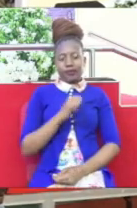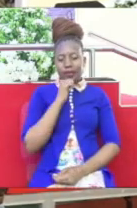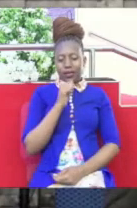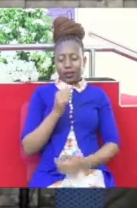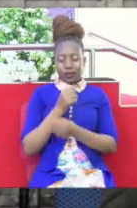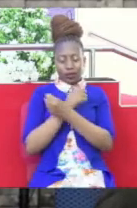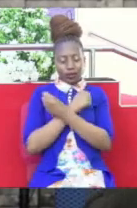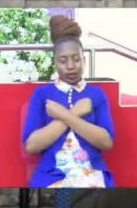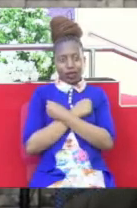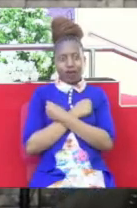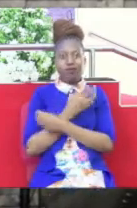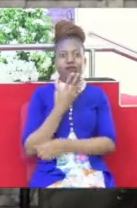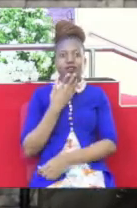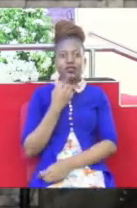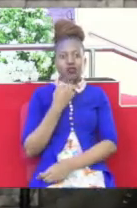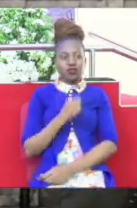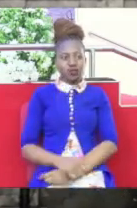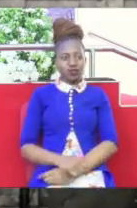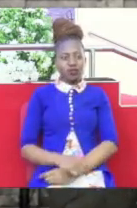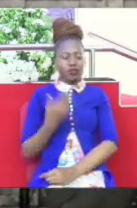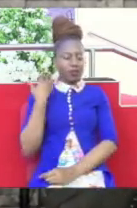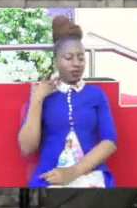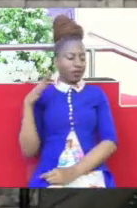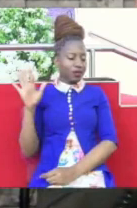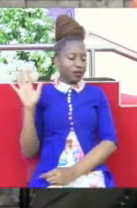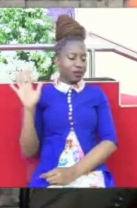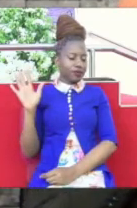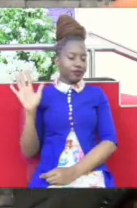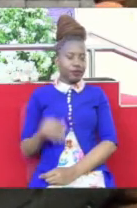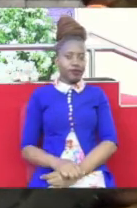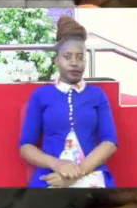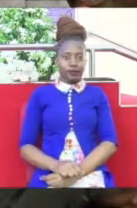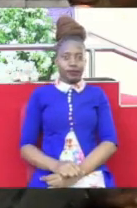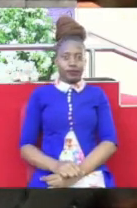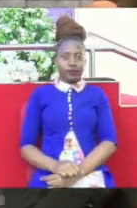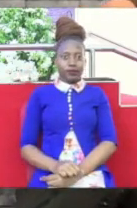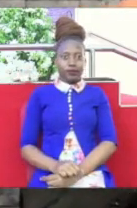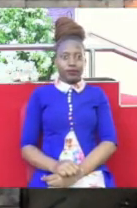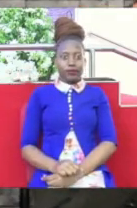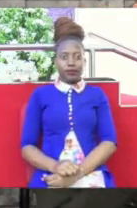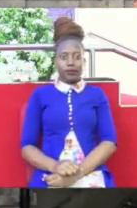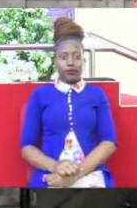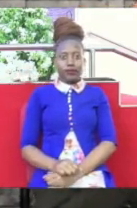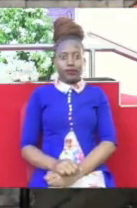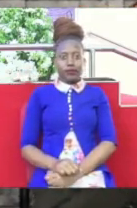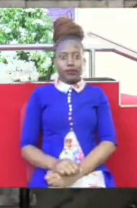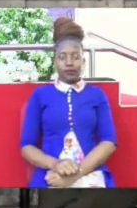Because of hatred for the Jew. Kwa sababu ya chuki wako naye na Wayahudi. We see